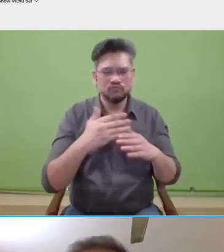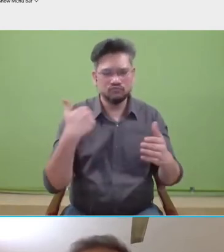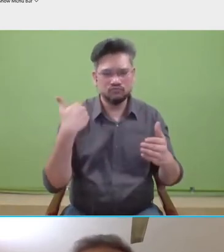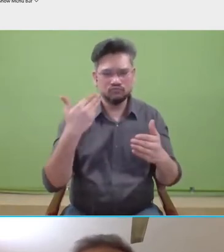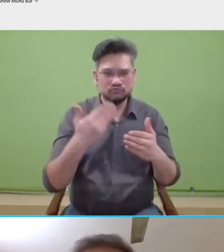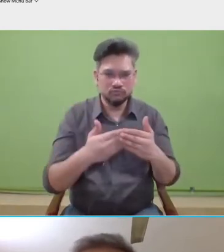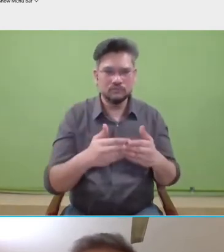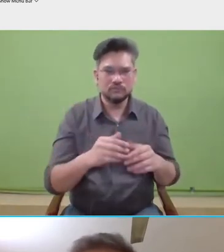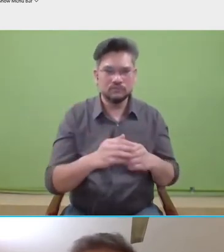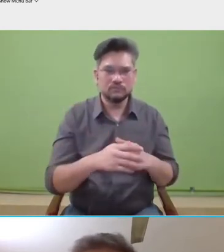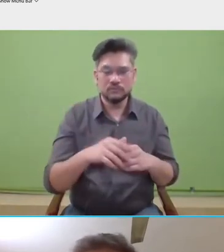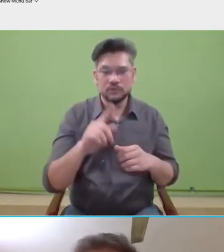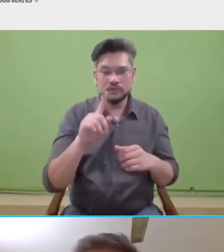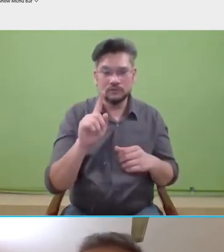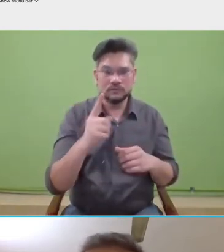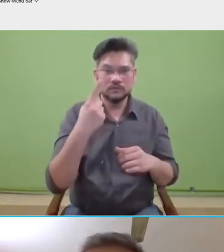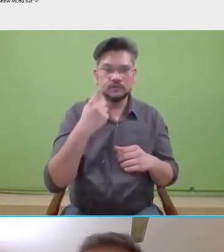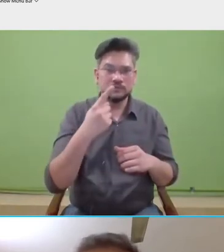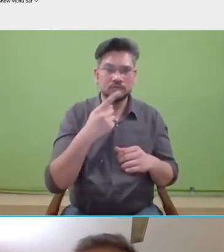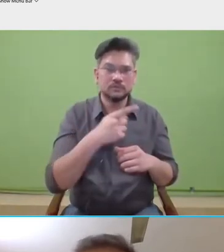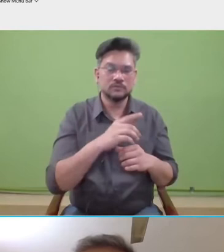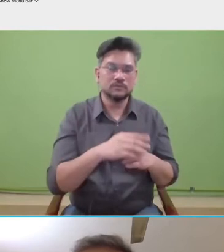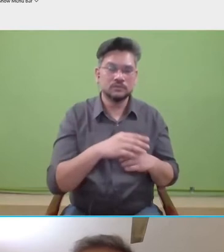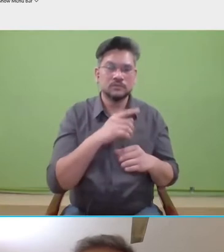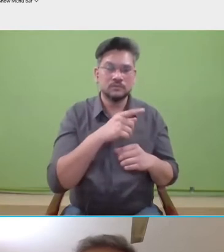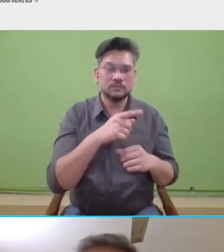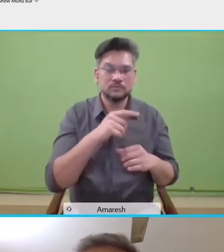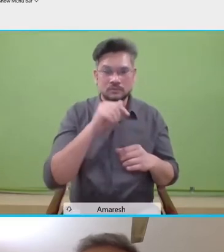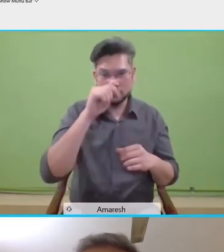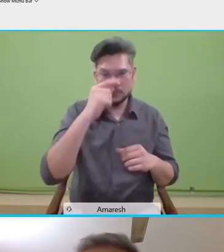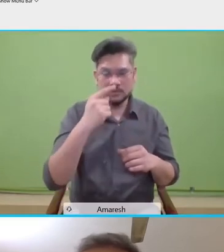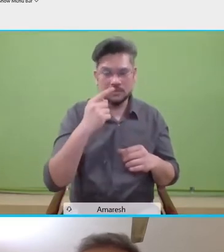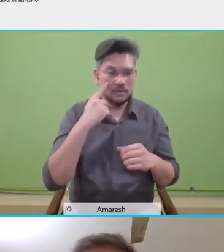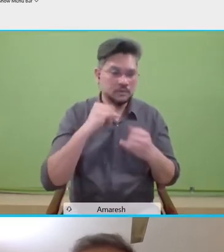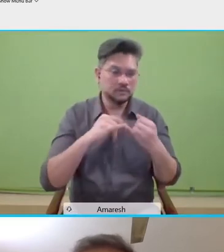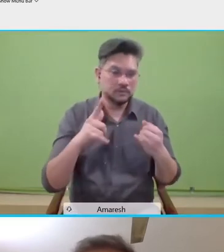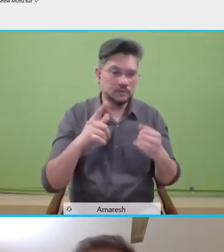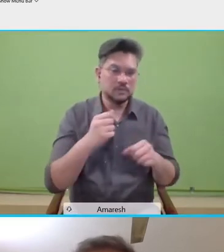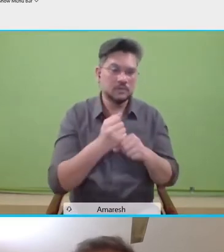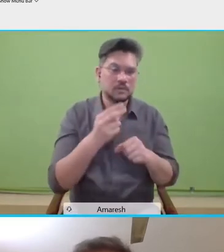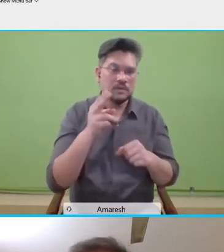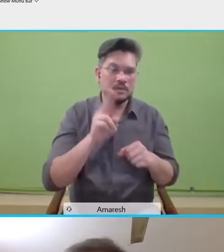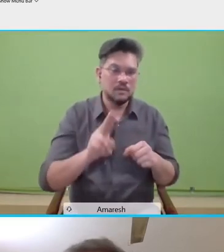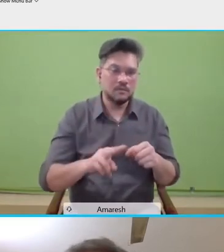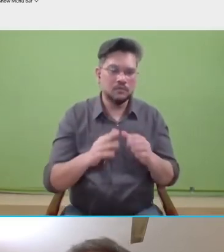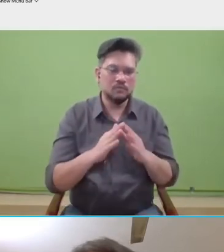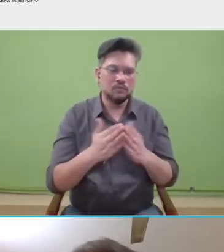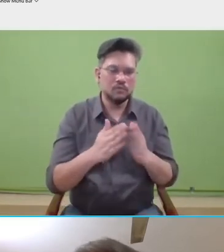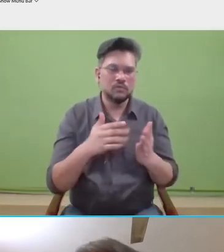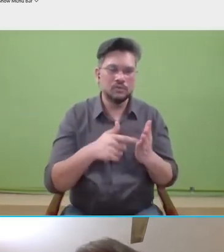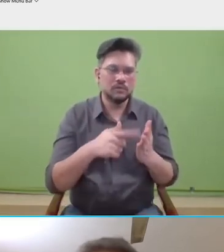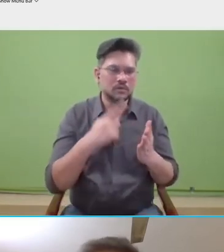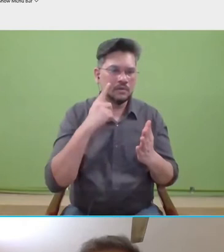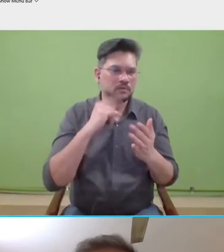have written the first grammar book on indian sign language so first sort of uh